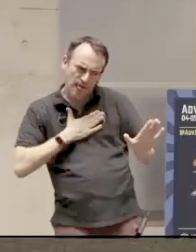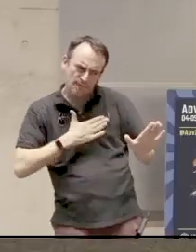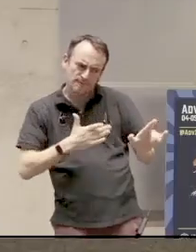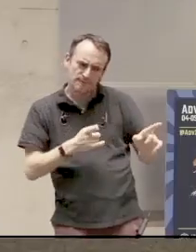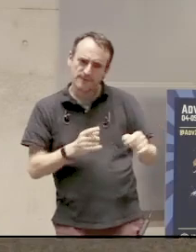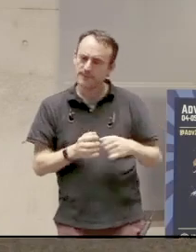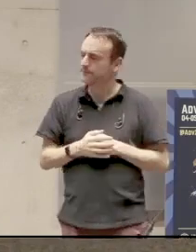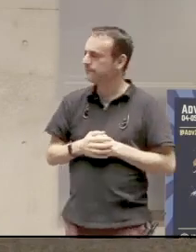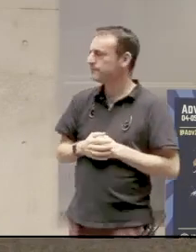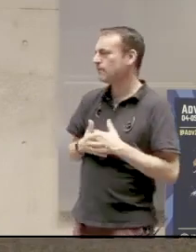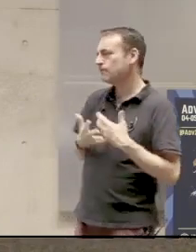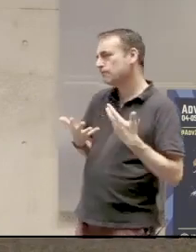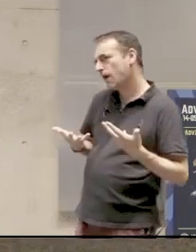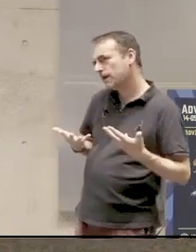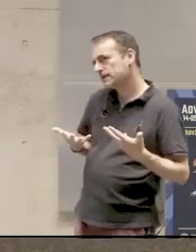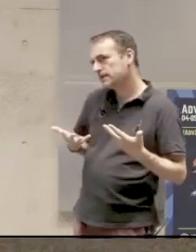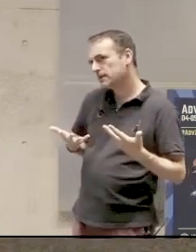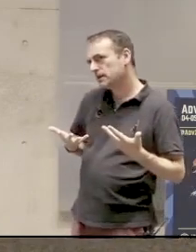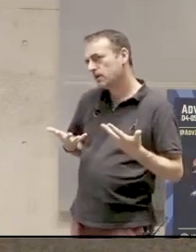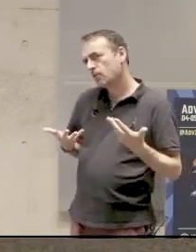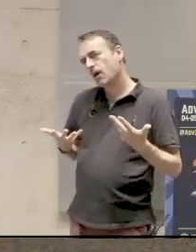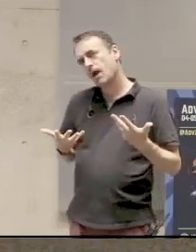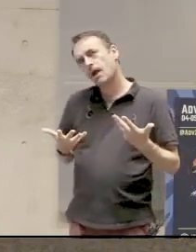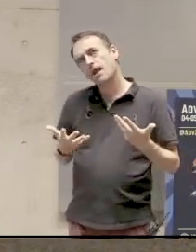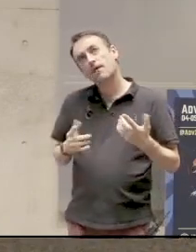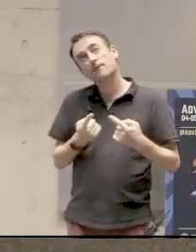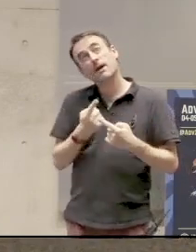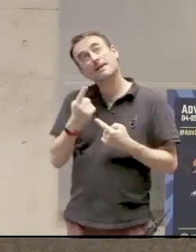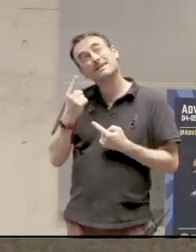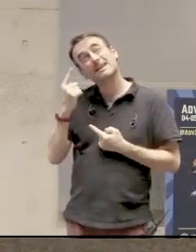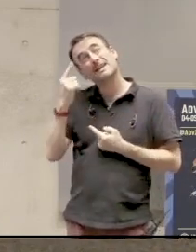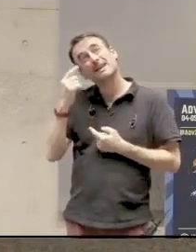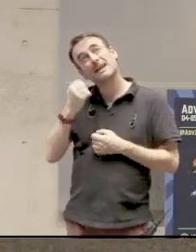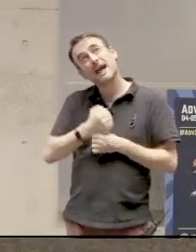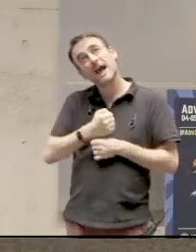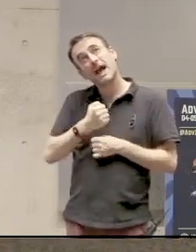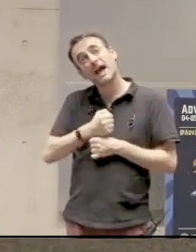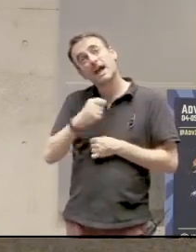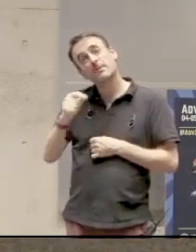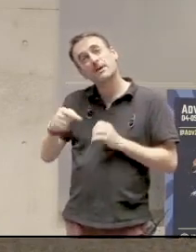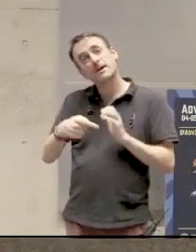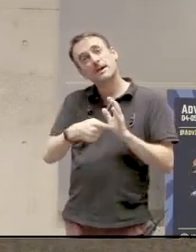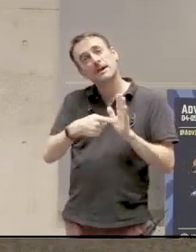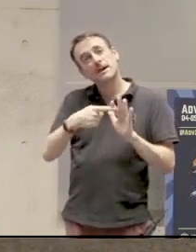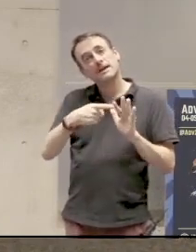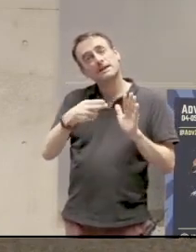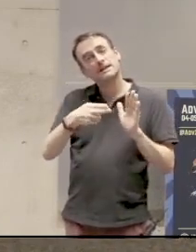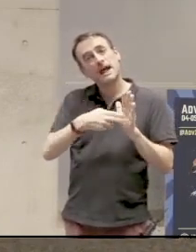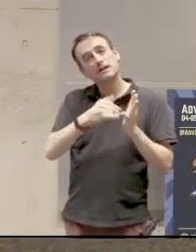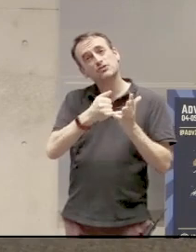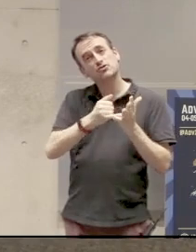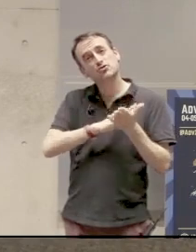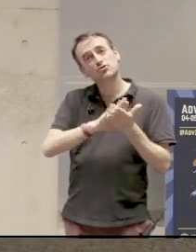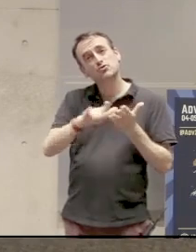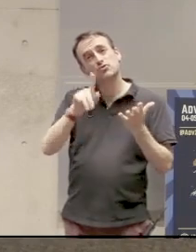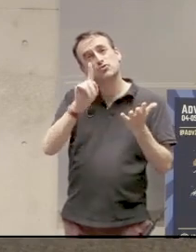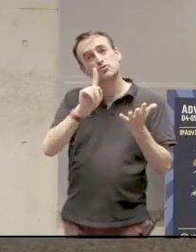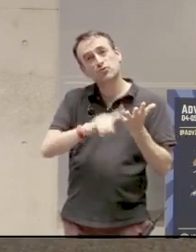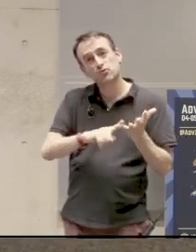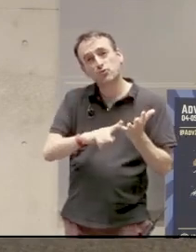All right, well, first thing that springs to mind is Tenchu Stealth Assassins, the PS1 classic